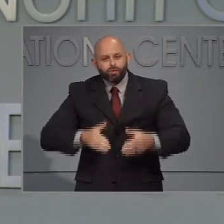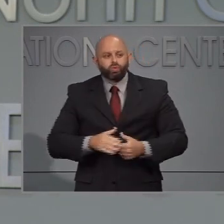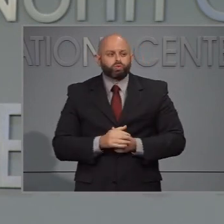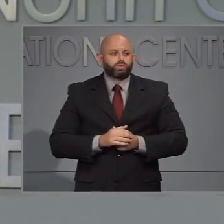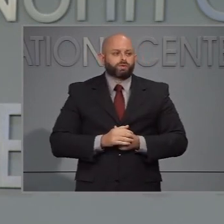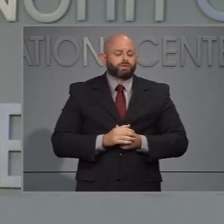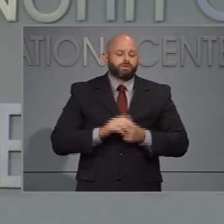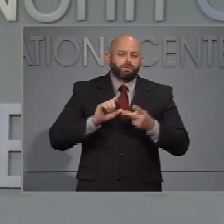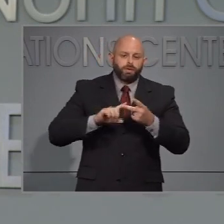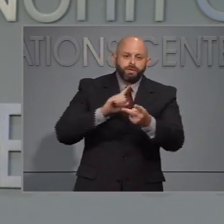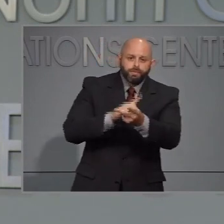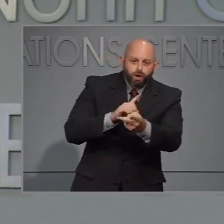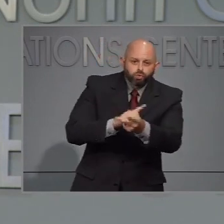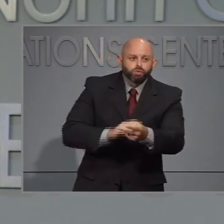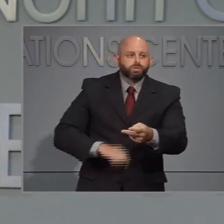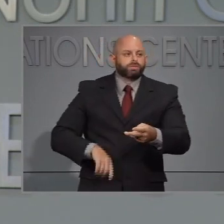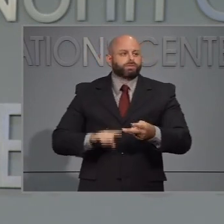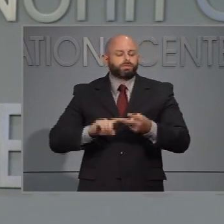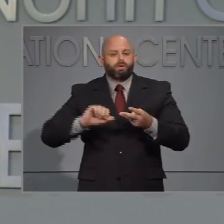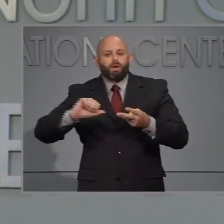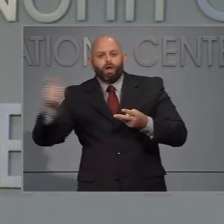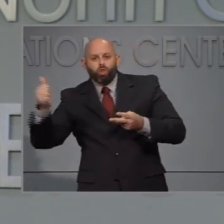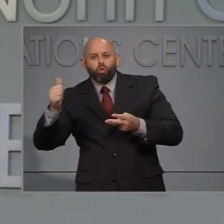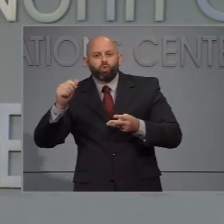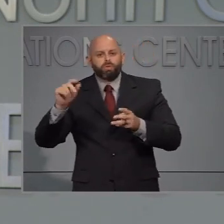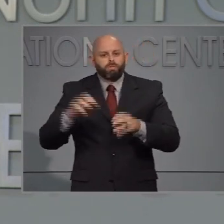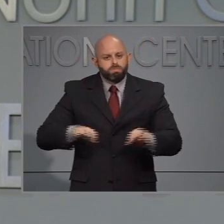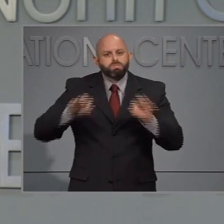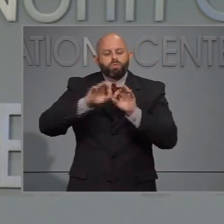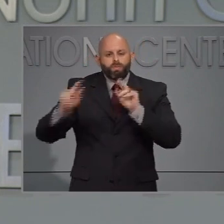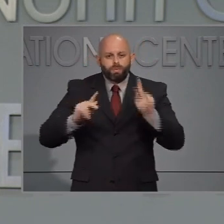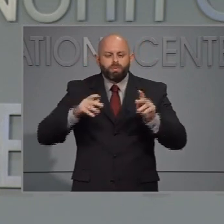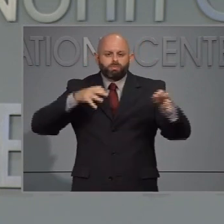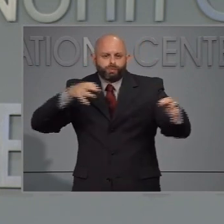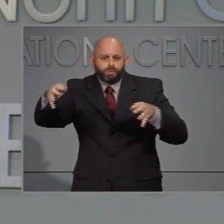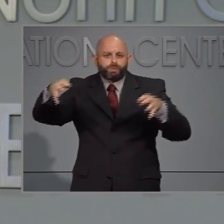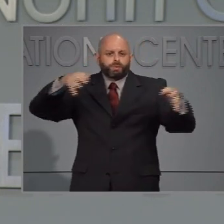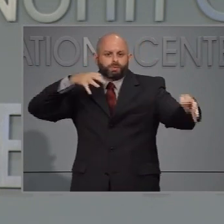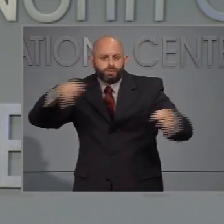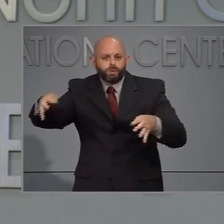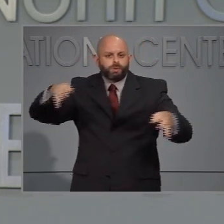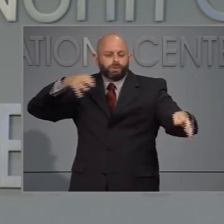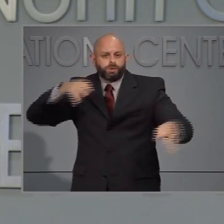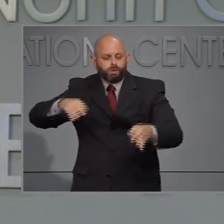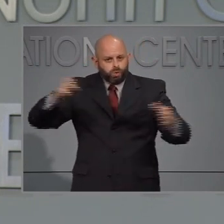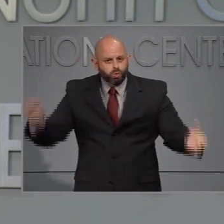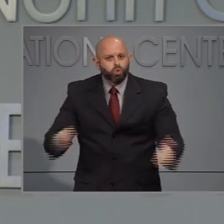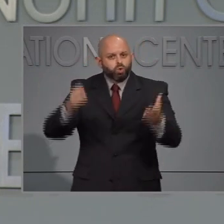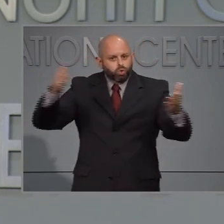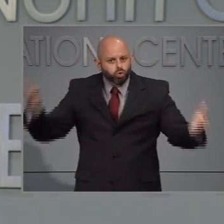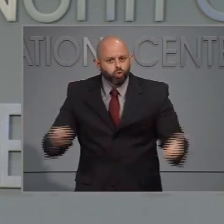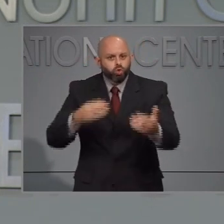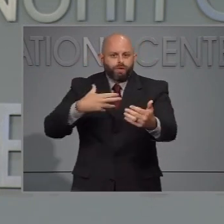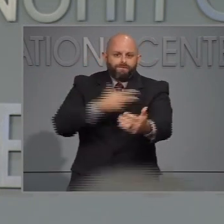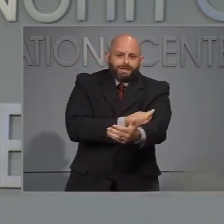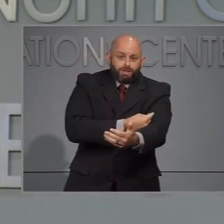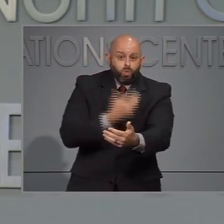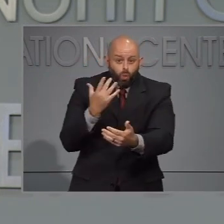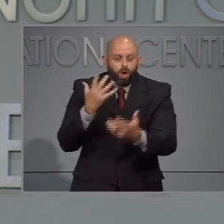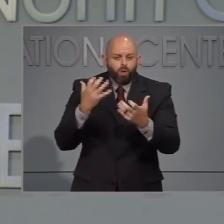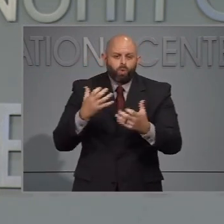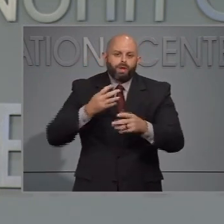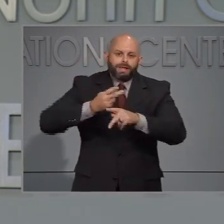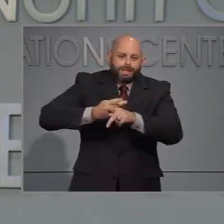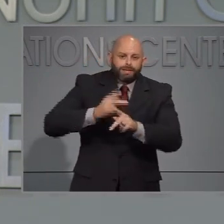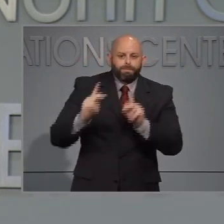importance of getting these vaccines in order to keep the population healthy. And I'll let Dr. Cohen address that too.